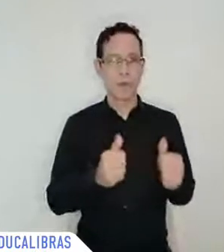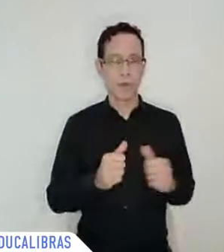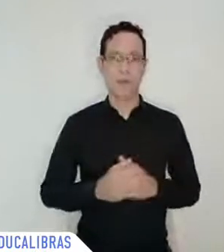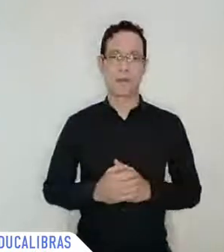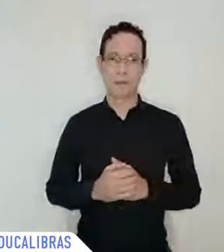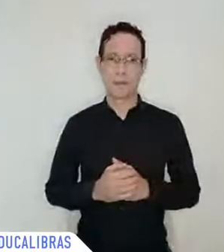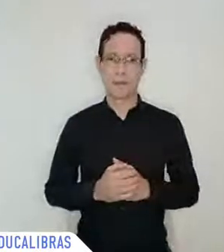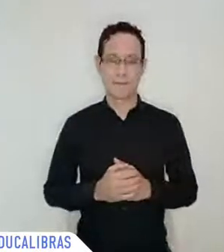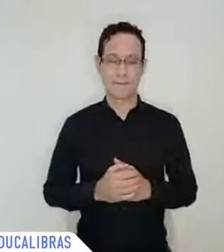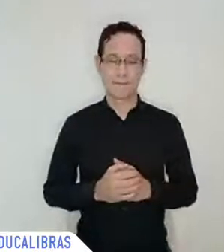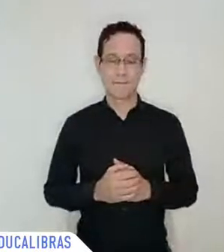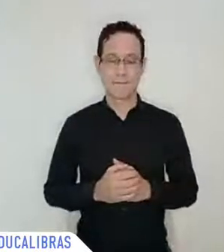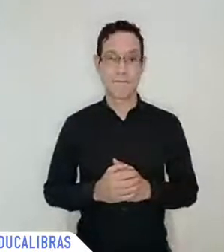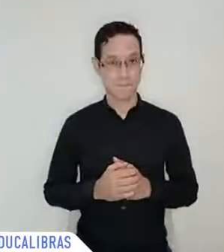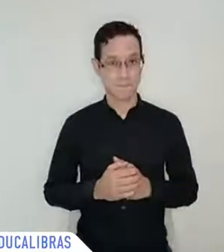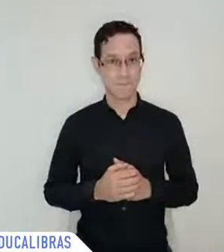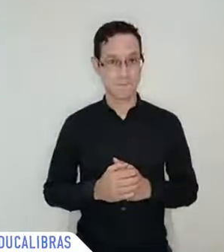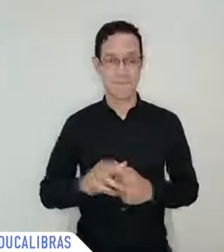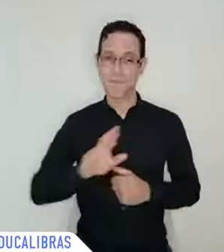journalists.